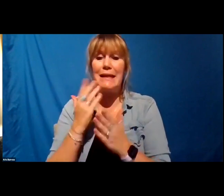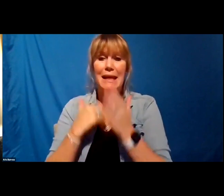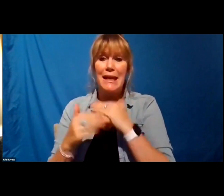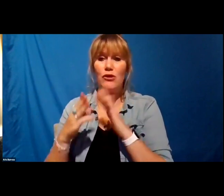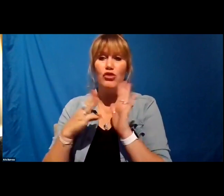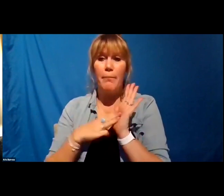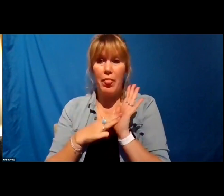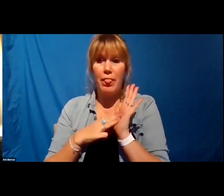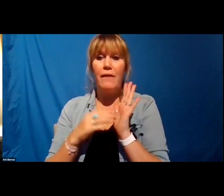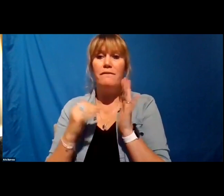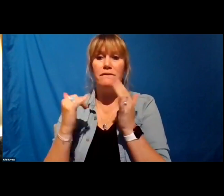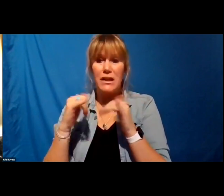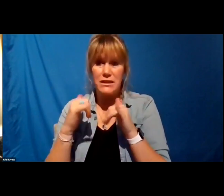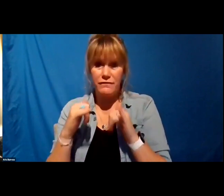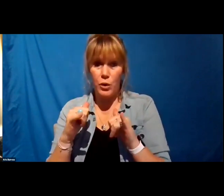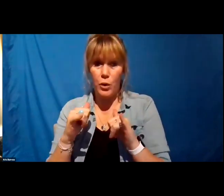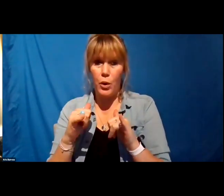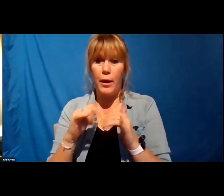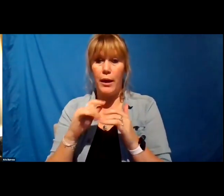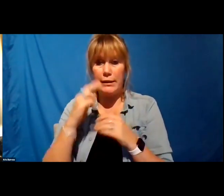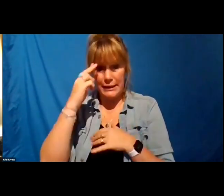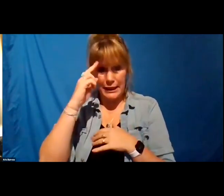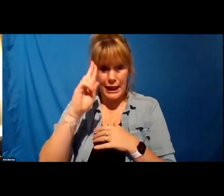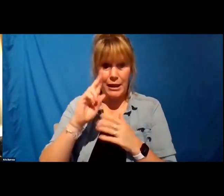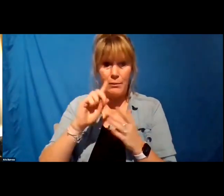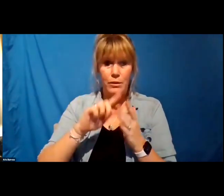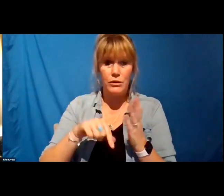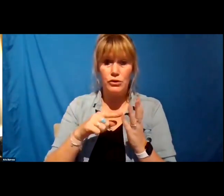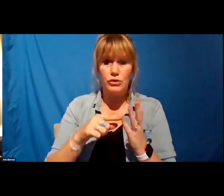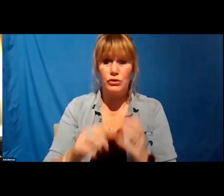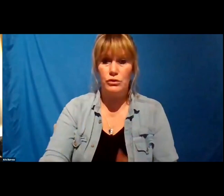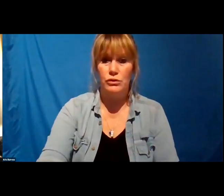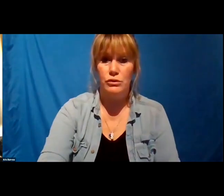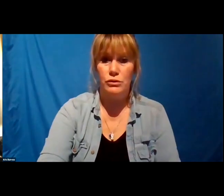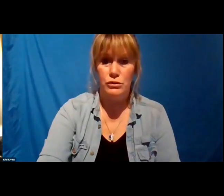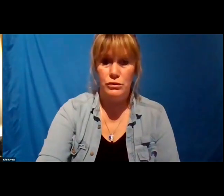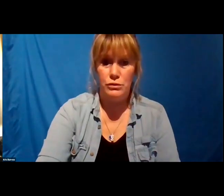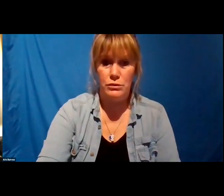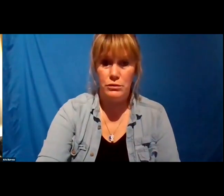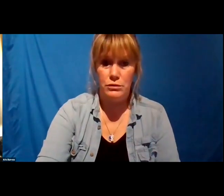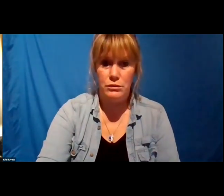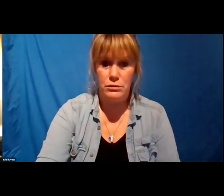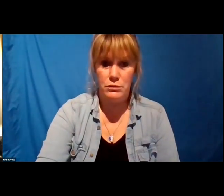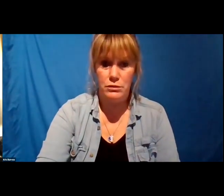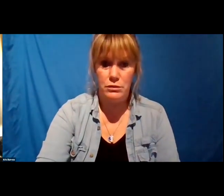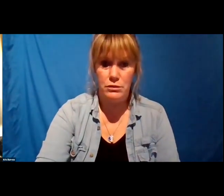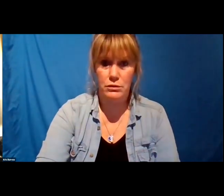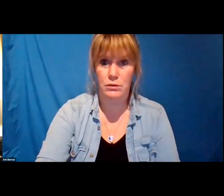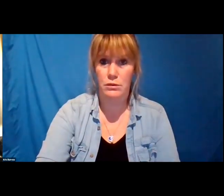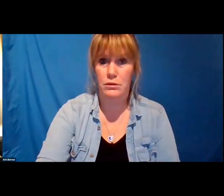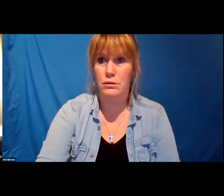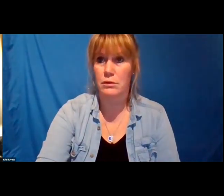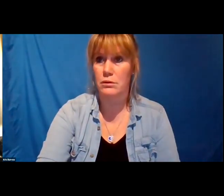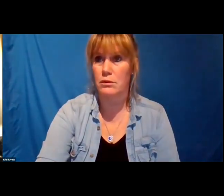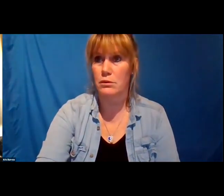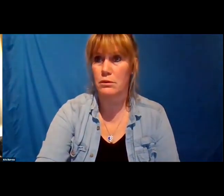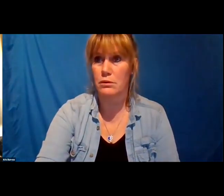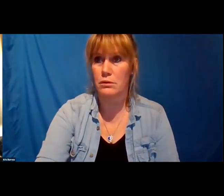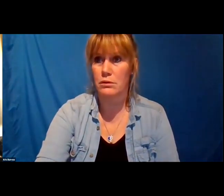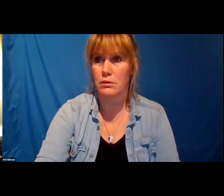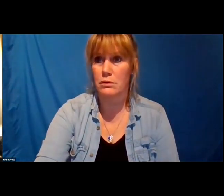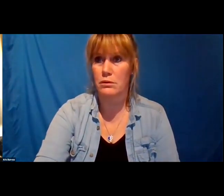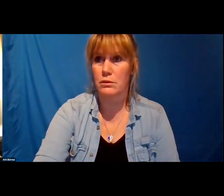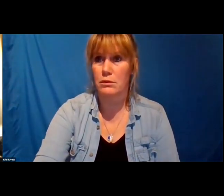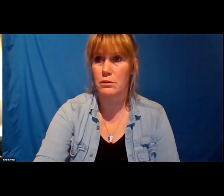name is Stu Gosling. I'm Artistic Director of Together 2012. I'm a white woman with pale olive skin and